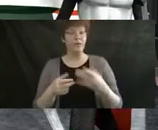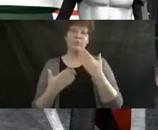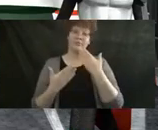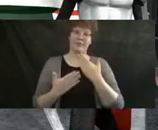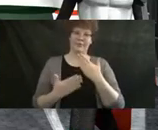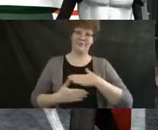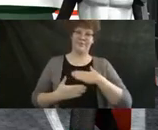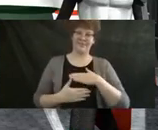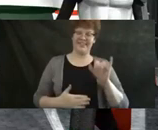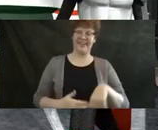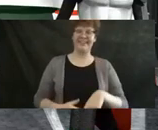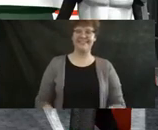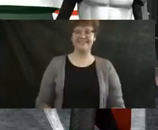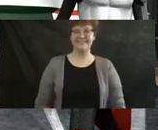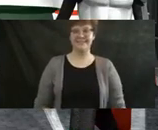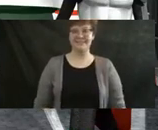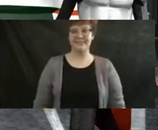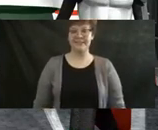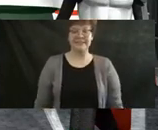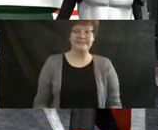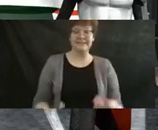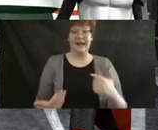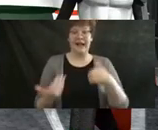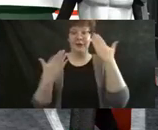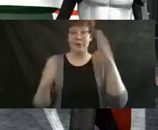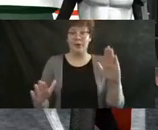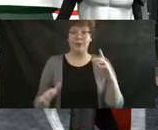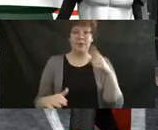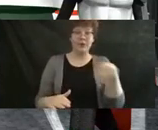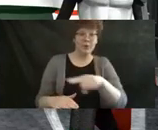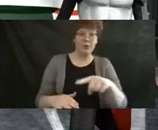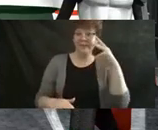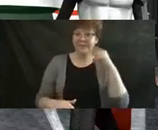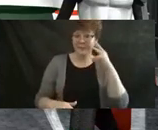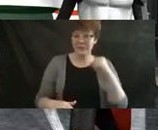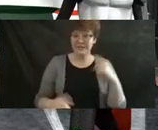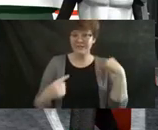been, I don't know what you guys are experiencing in your other classes at Cerritos,